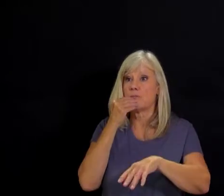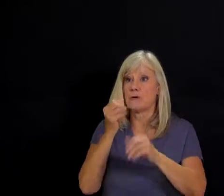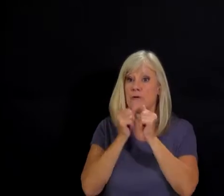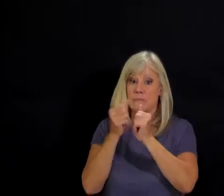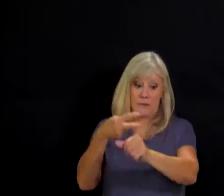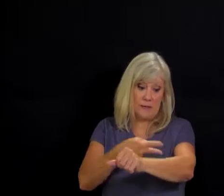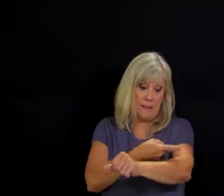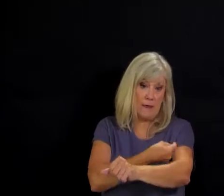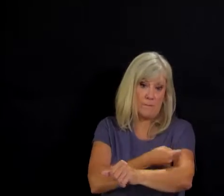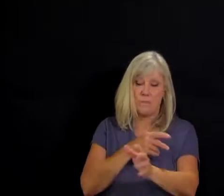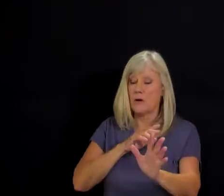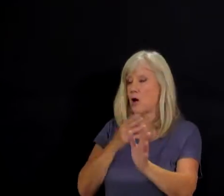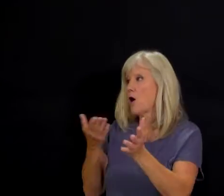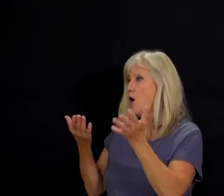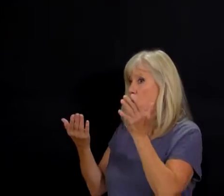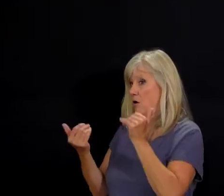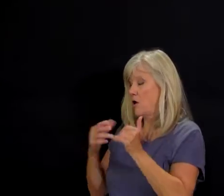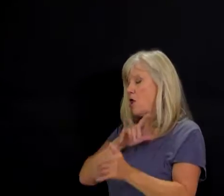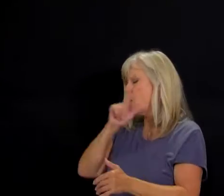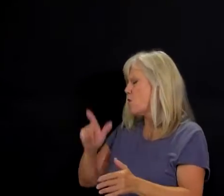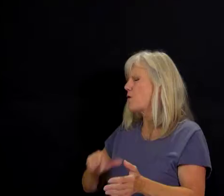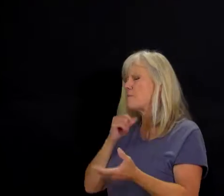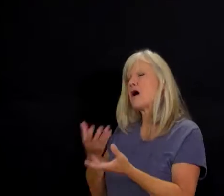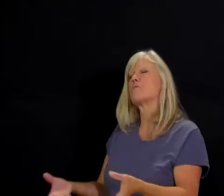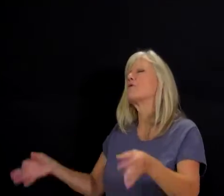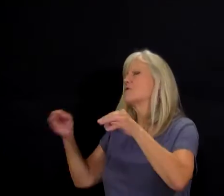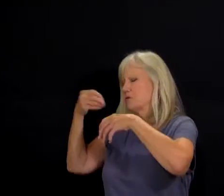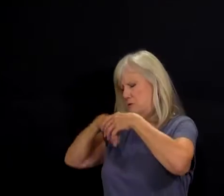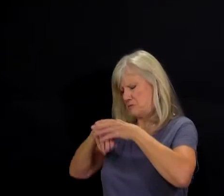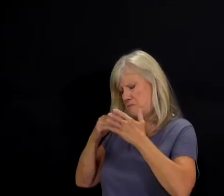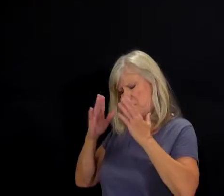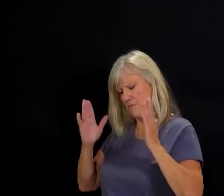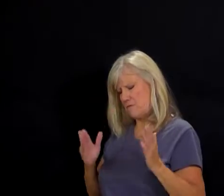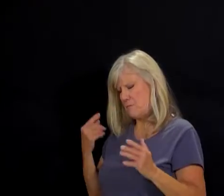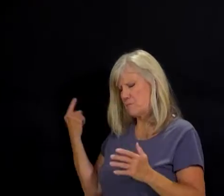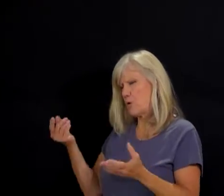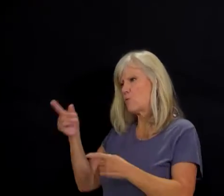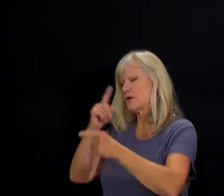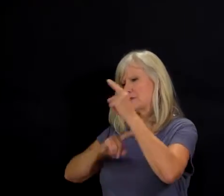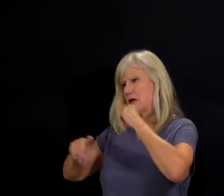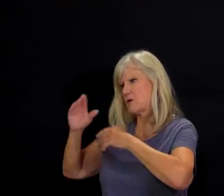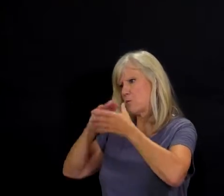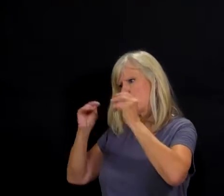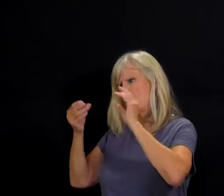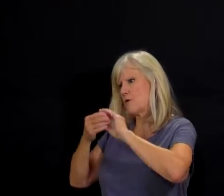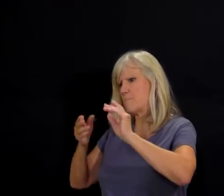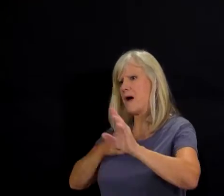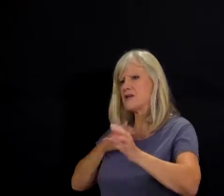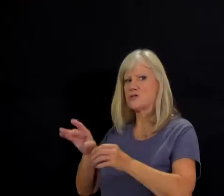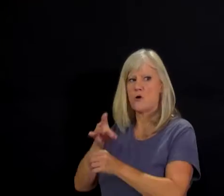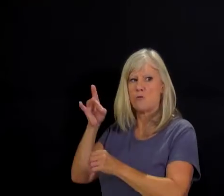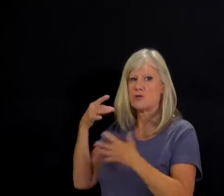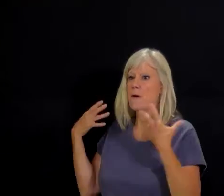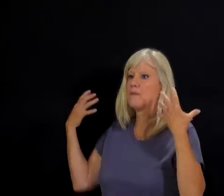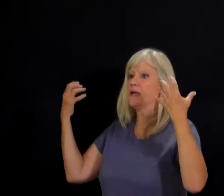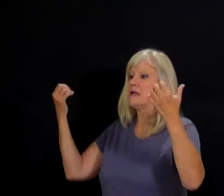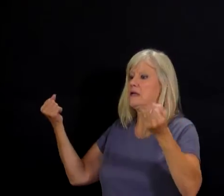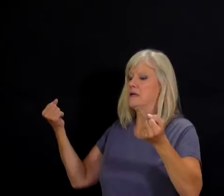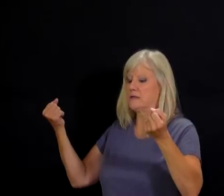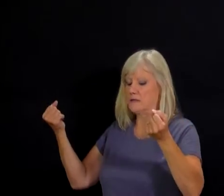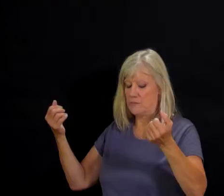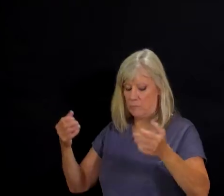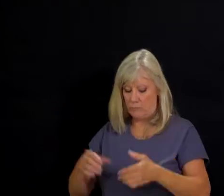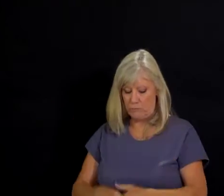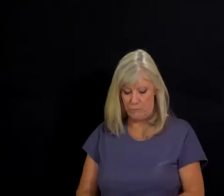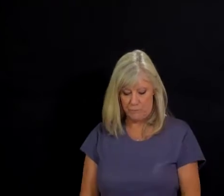Lamb. Lord, I am not worthy that you should enter under my roof, but only say the word and my soul shall be